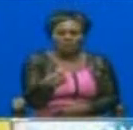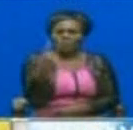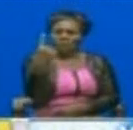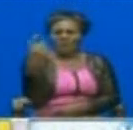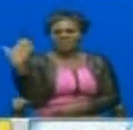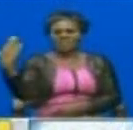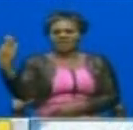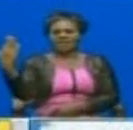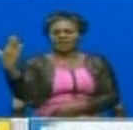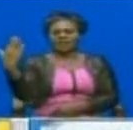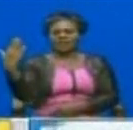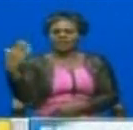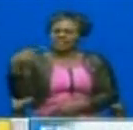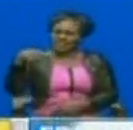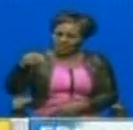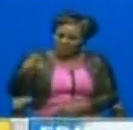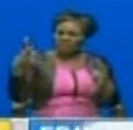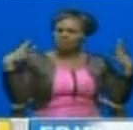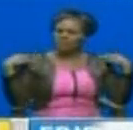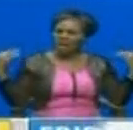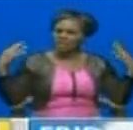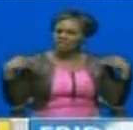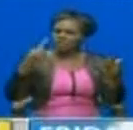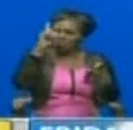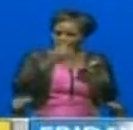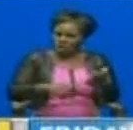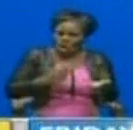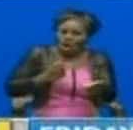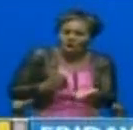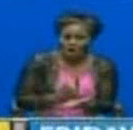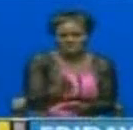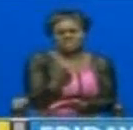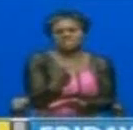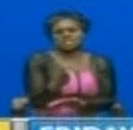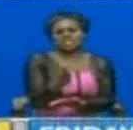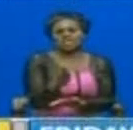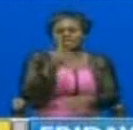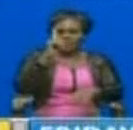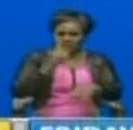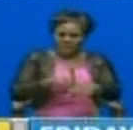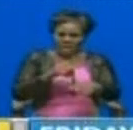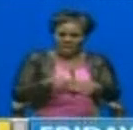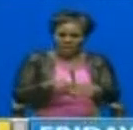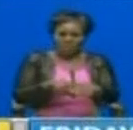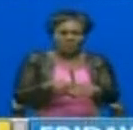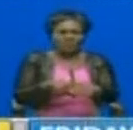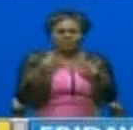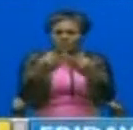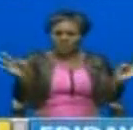one thing. What you should practice all the time is honest. Be honest. Whenever I'm free from the